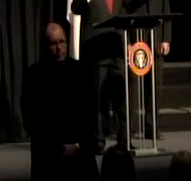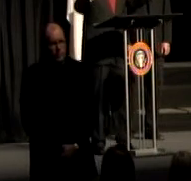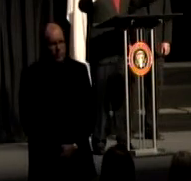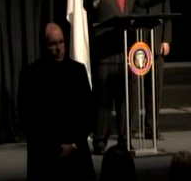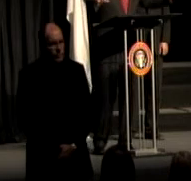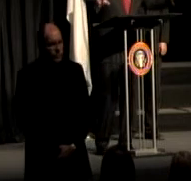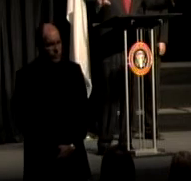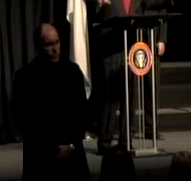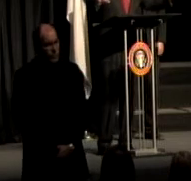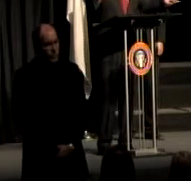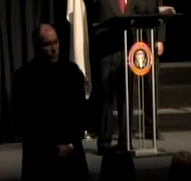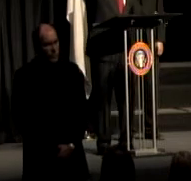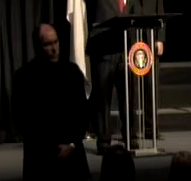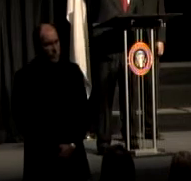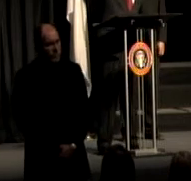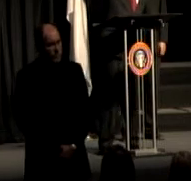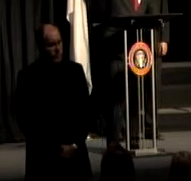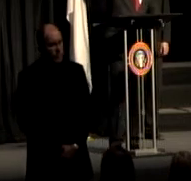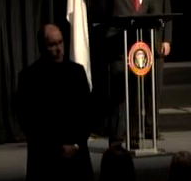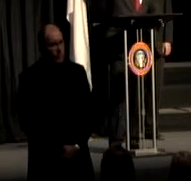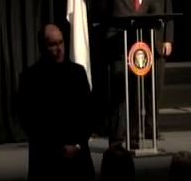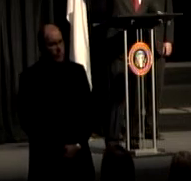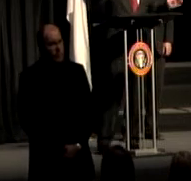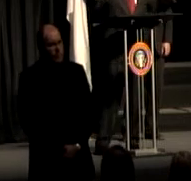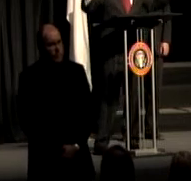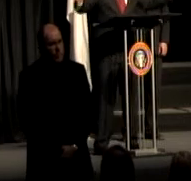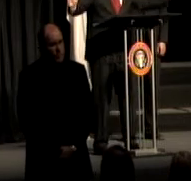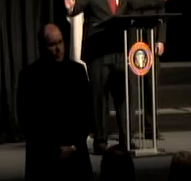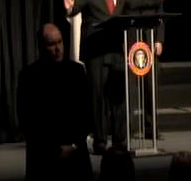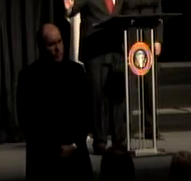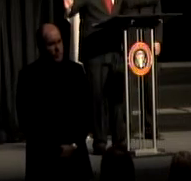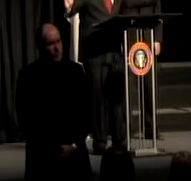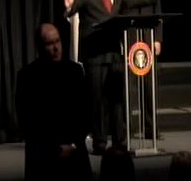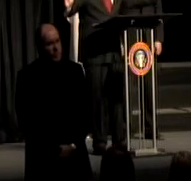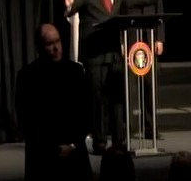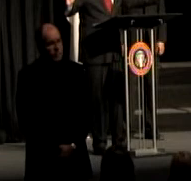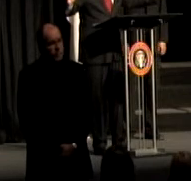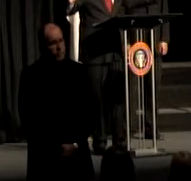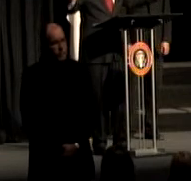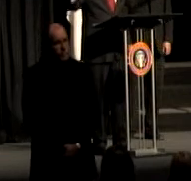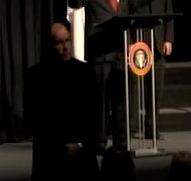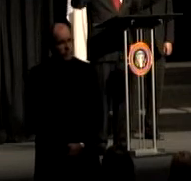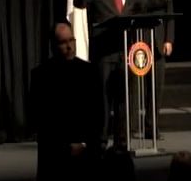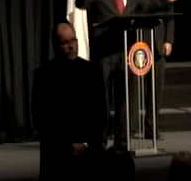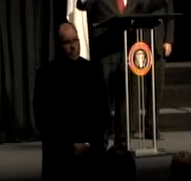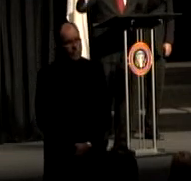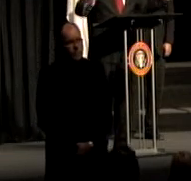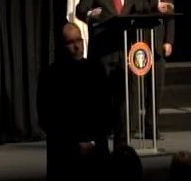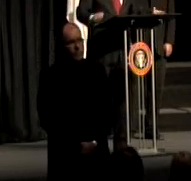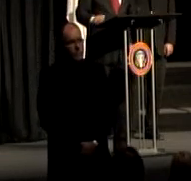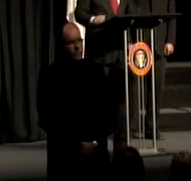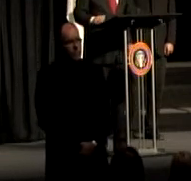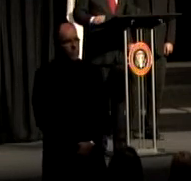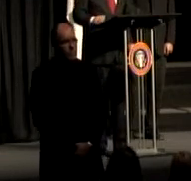it's not about you it's about him be unified knowing there's going to